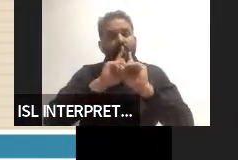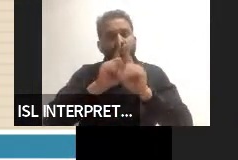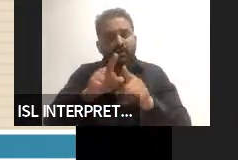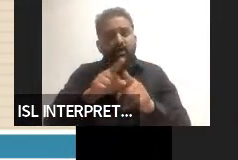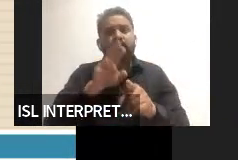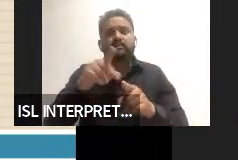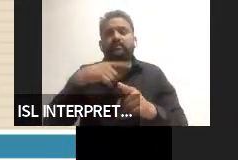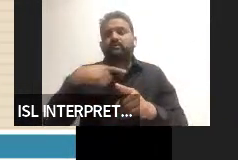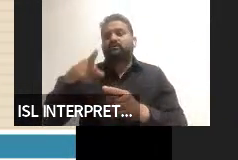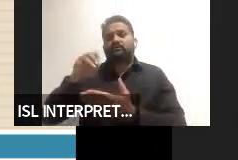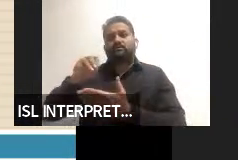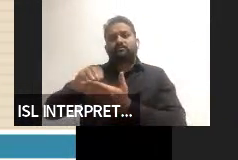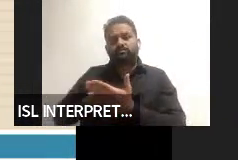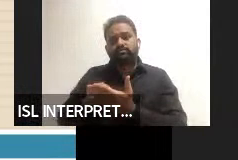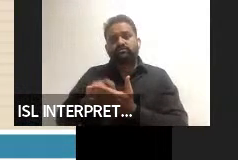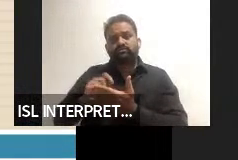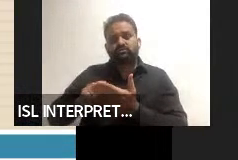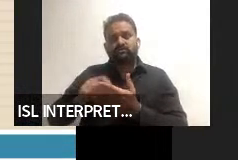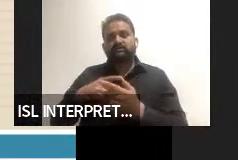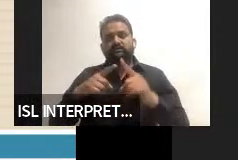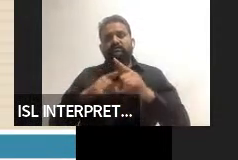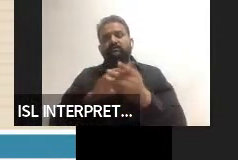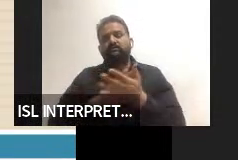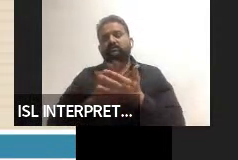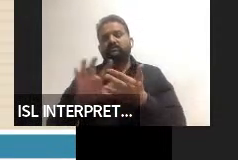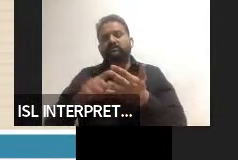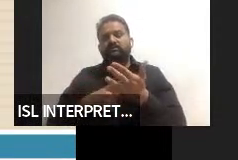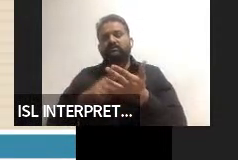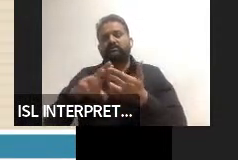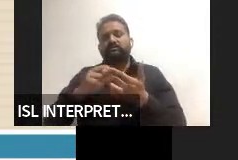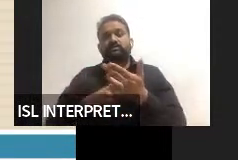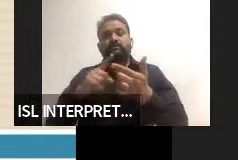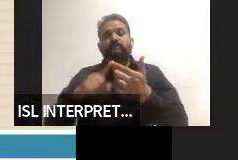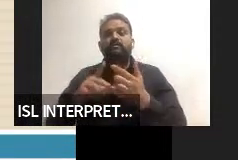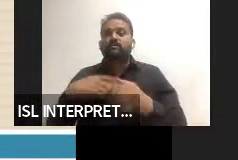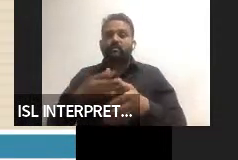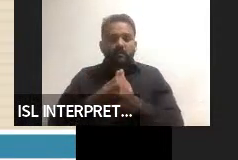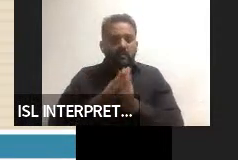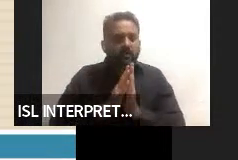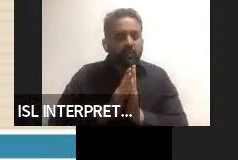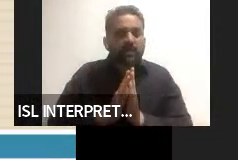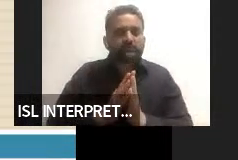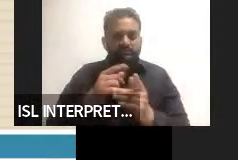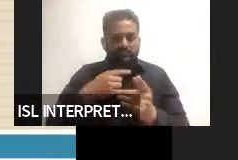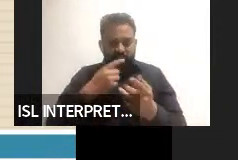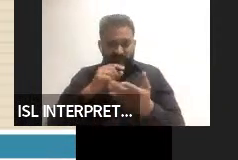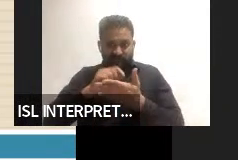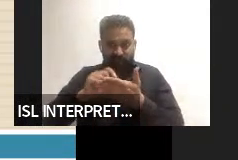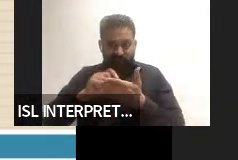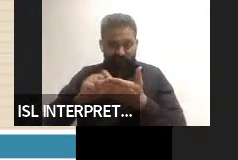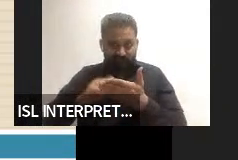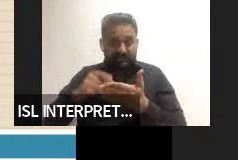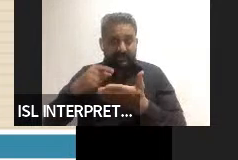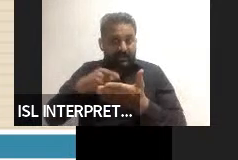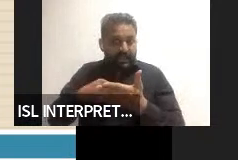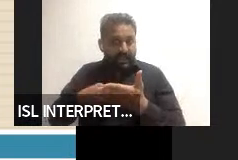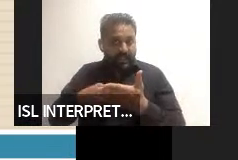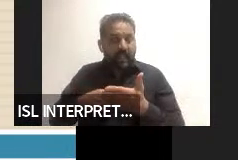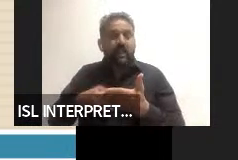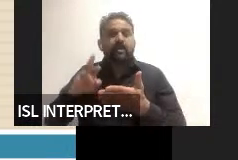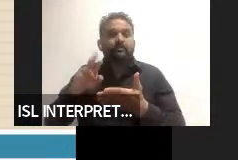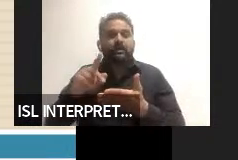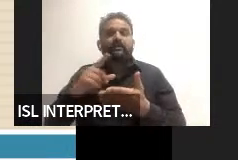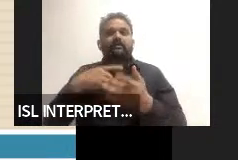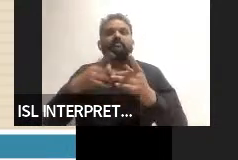write, therefore, you say that in prayer of relief, we request the tribunal to declare that this tribunal has